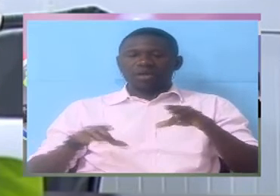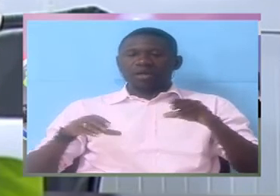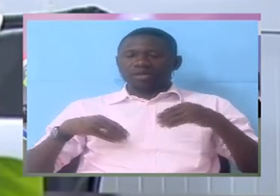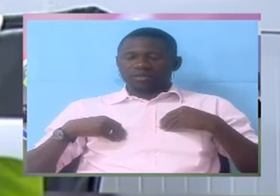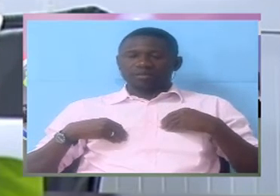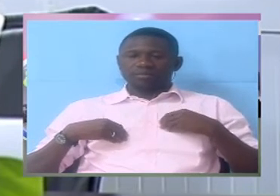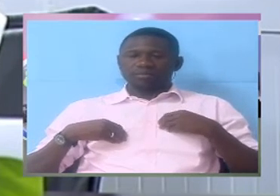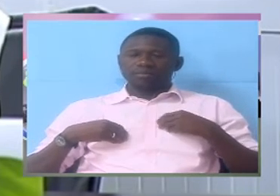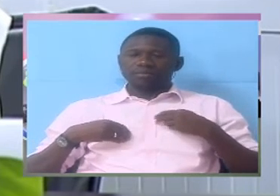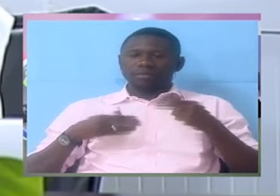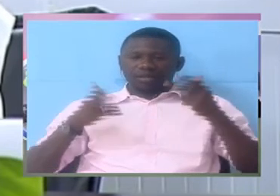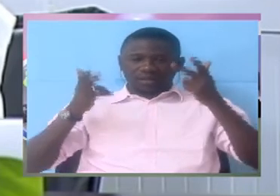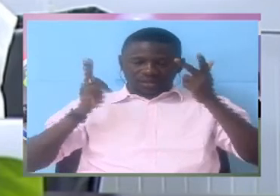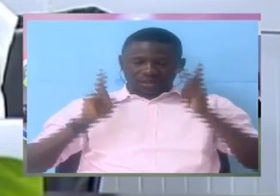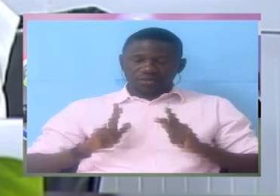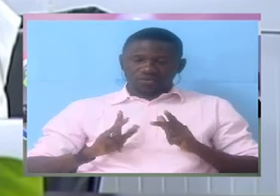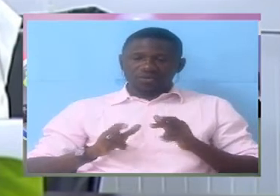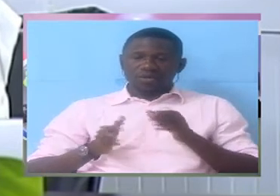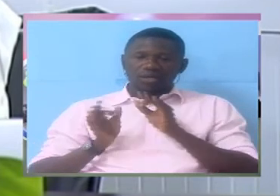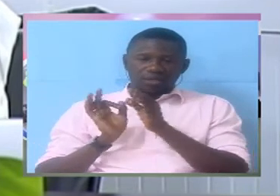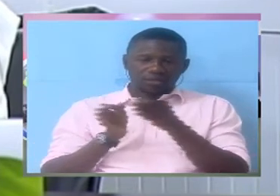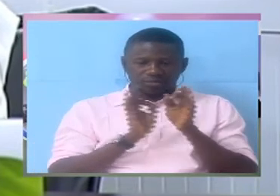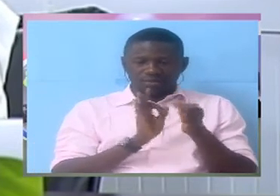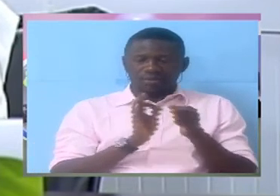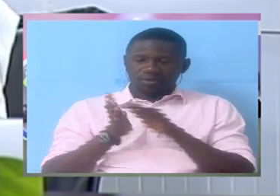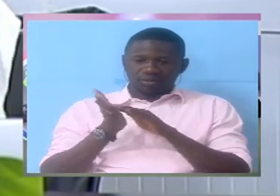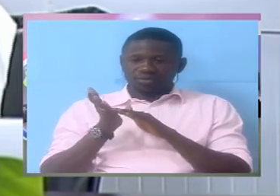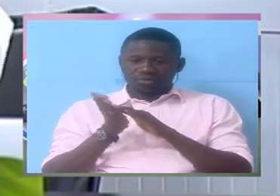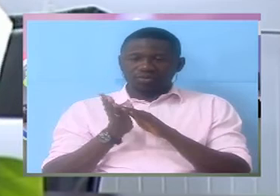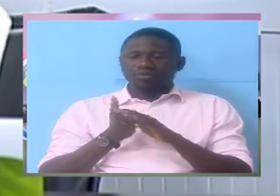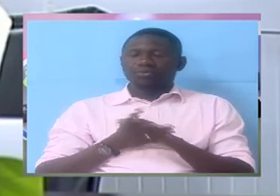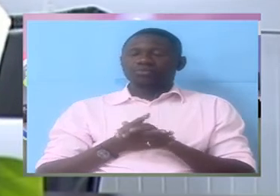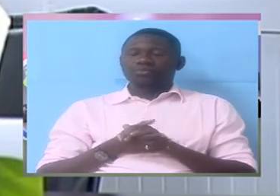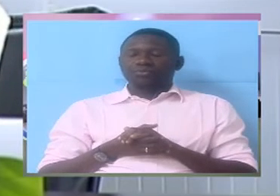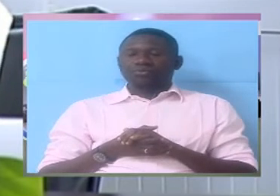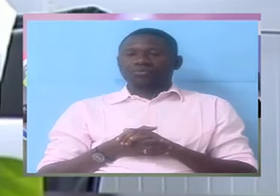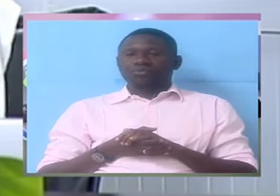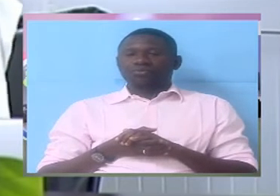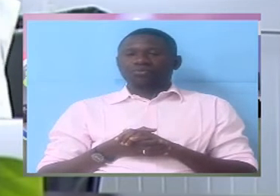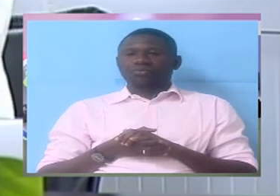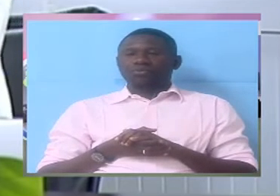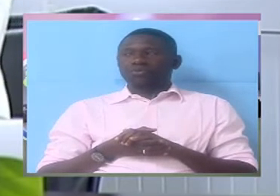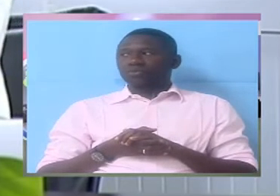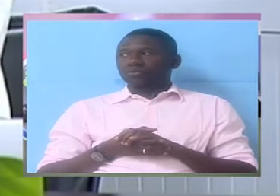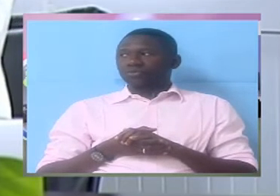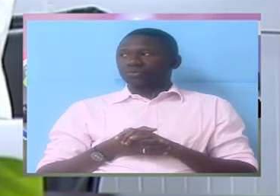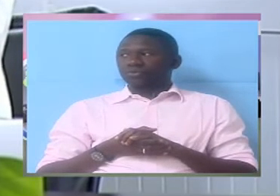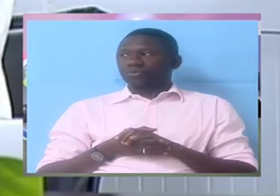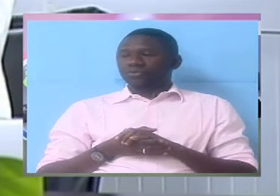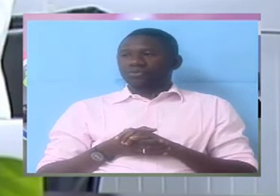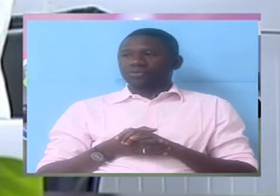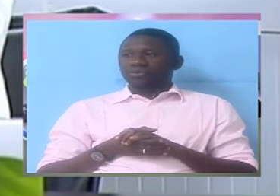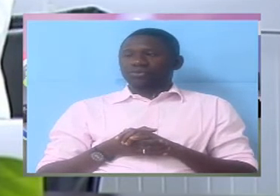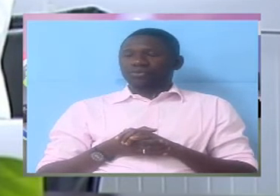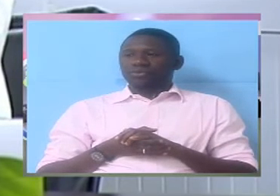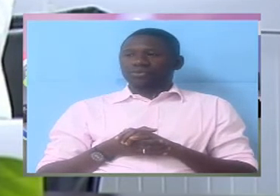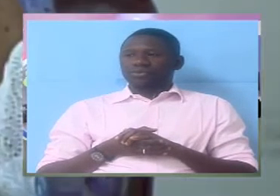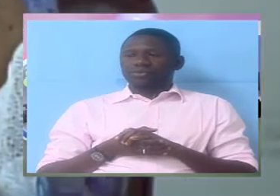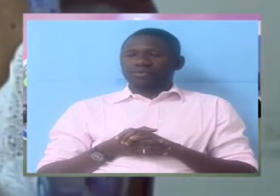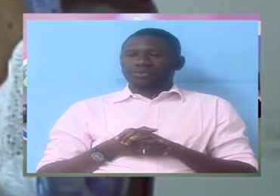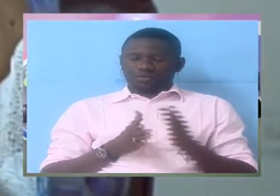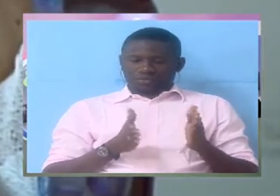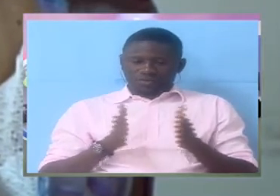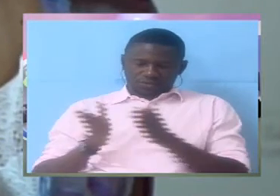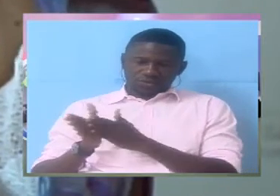counsel's definition. Nsonta lead counsel la kuo banke nyalale. Leave it. But then the other one